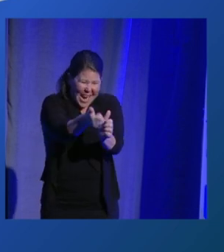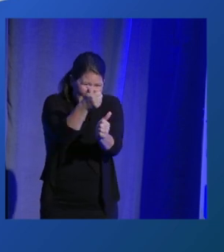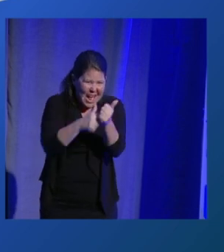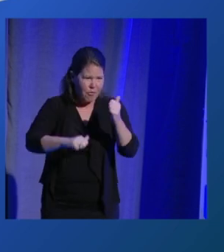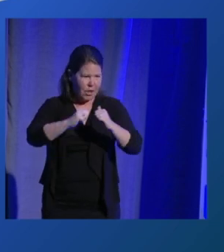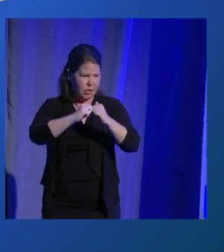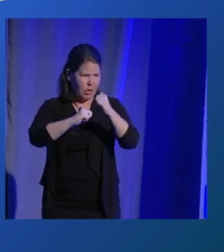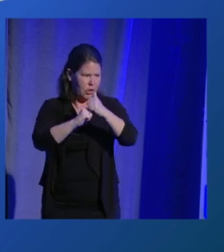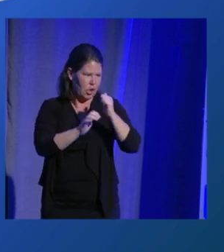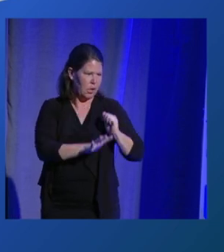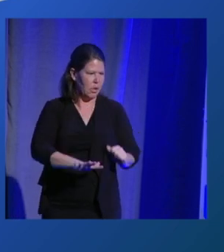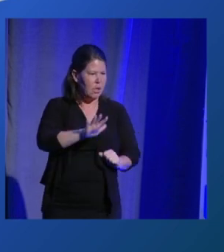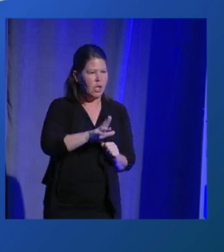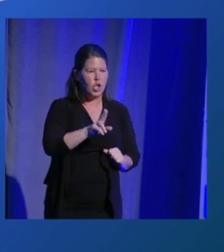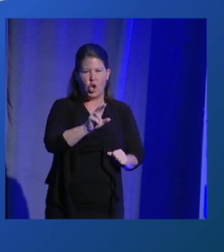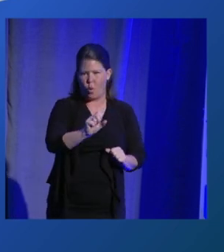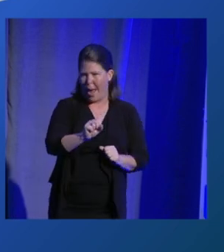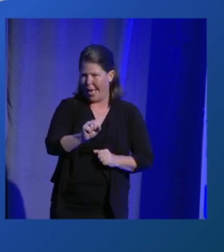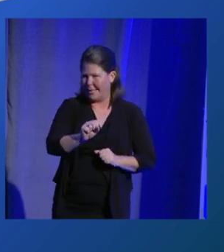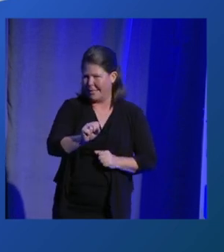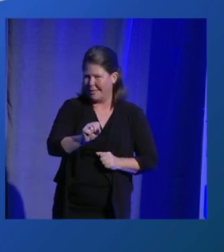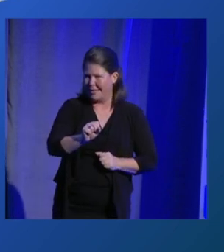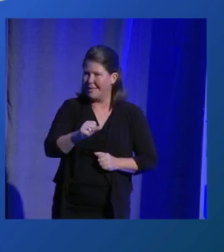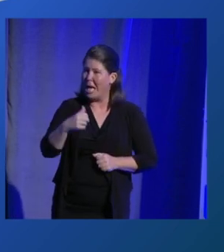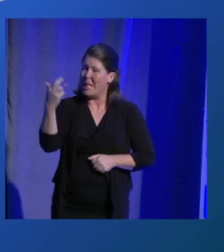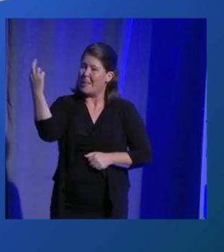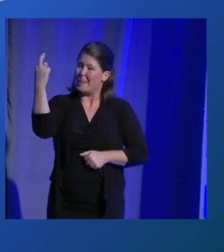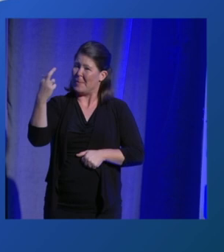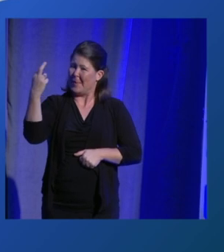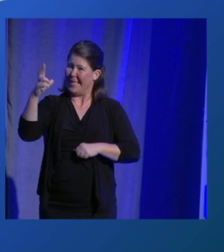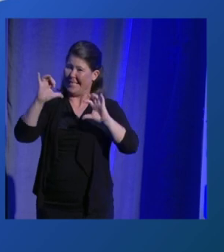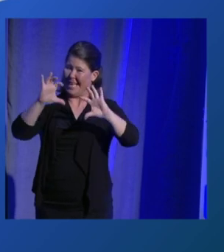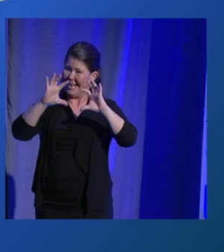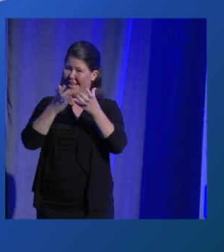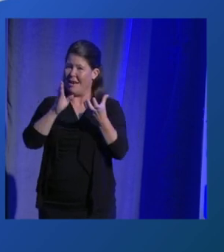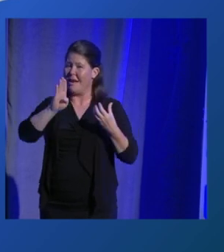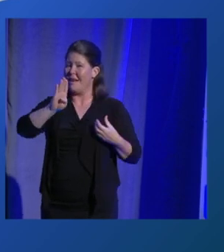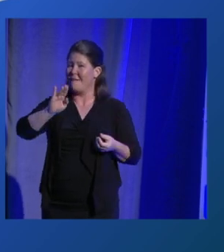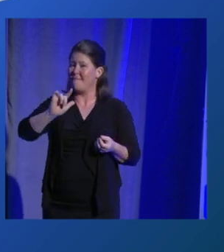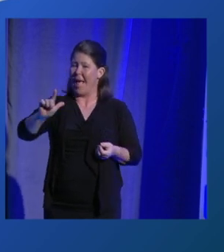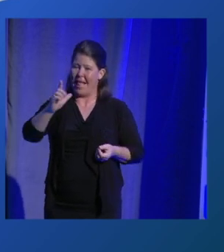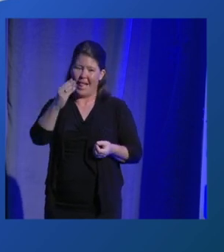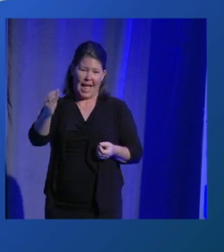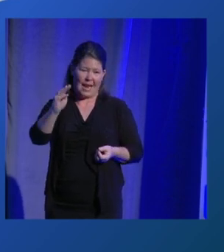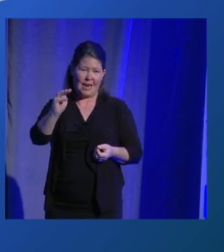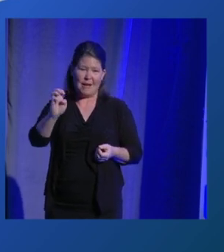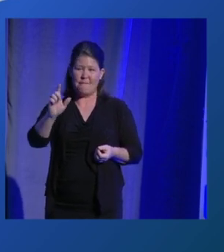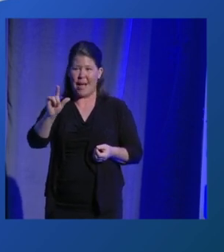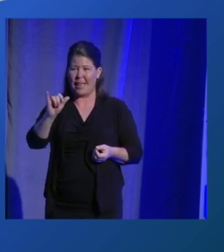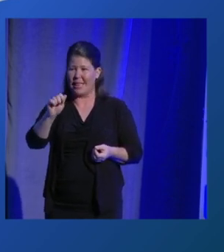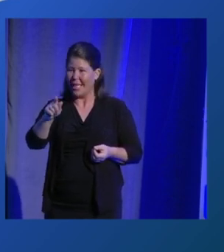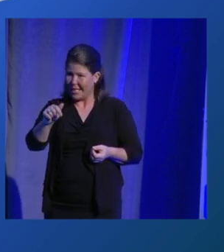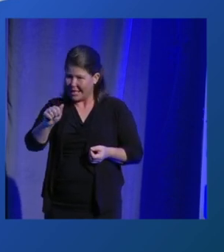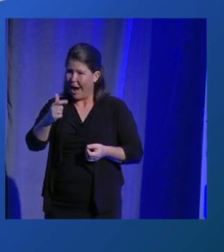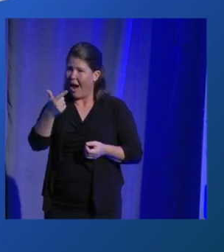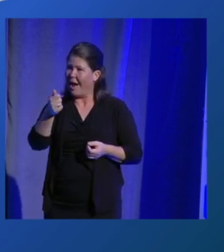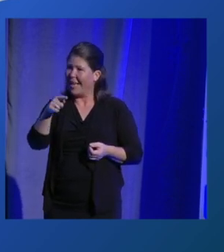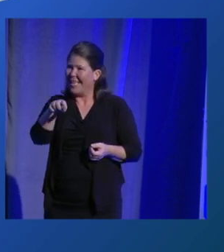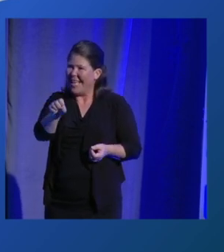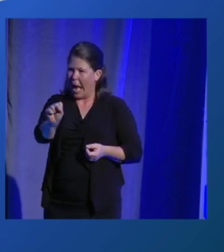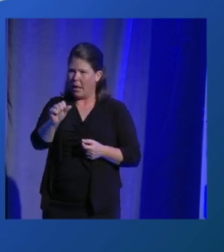reason the Bill and Melinda Gates Foundation is so interested in identifying every structure in subsaharan